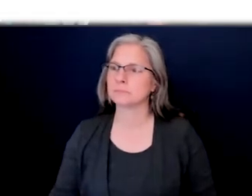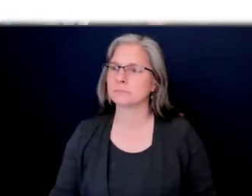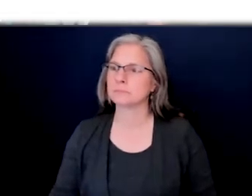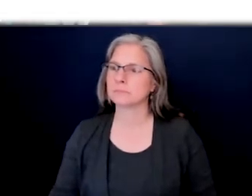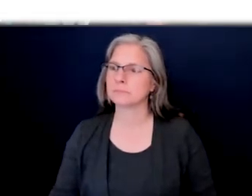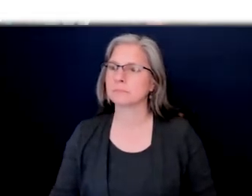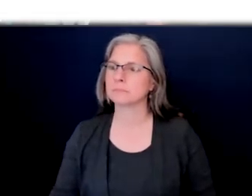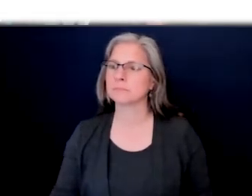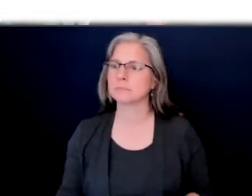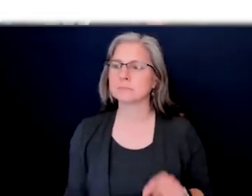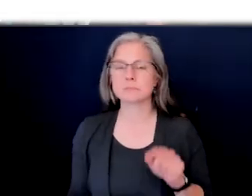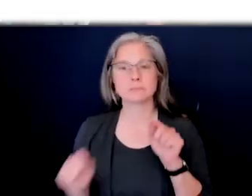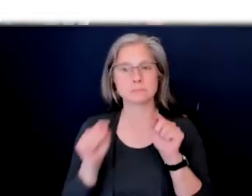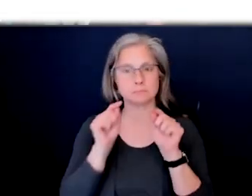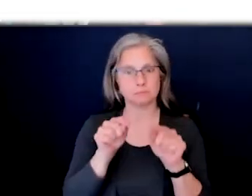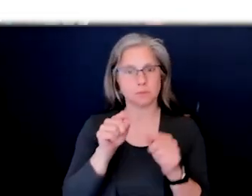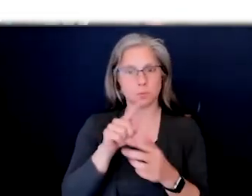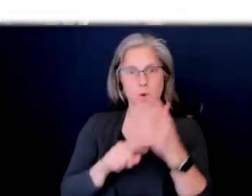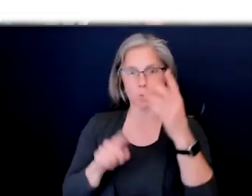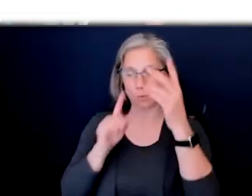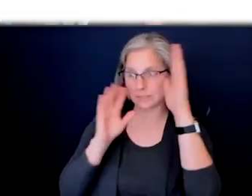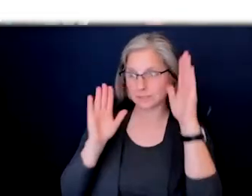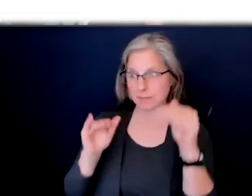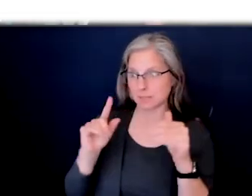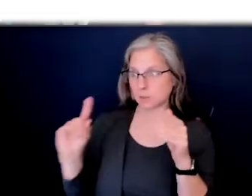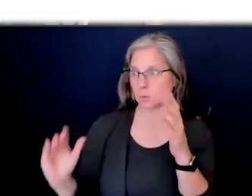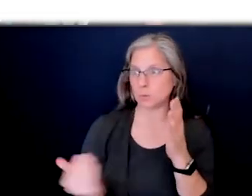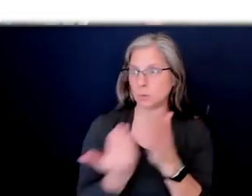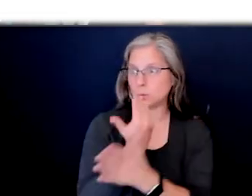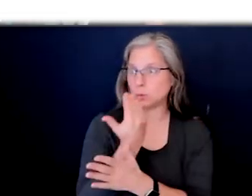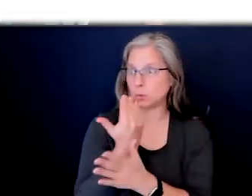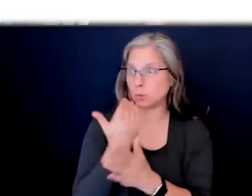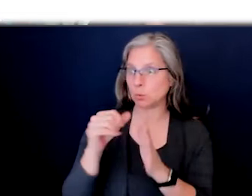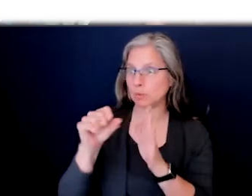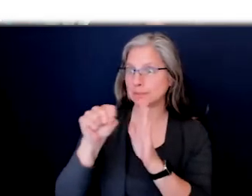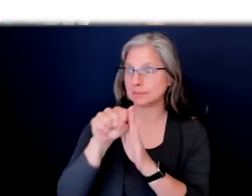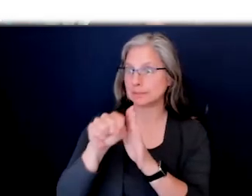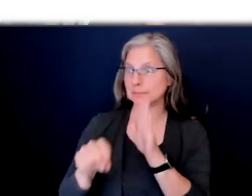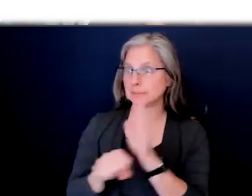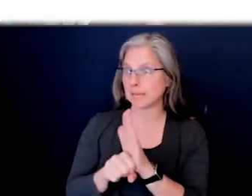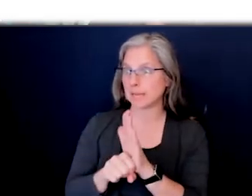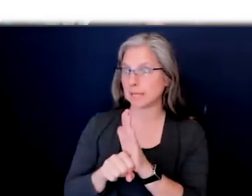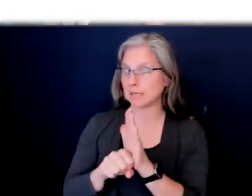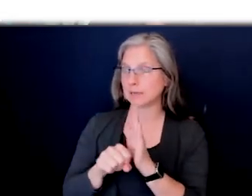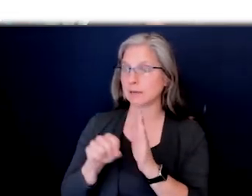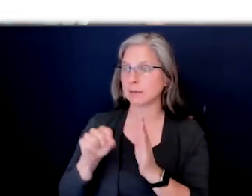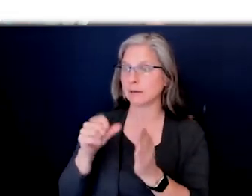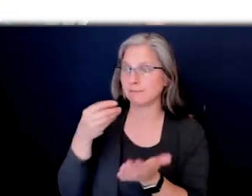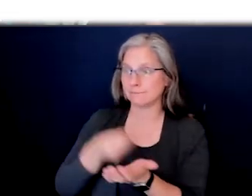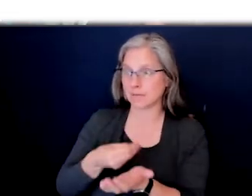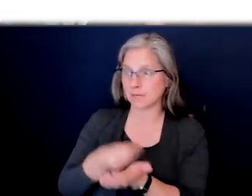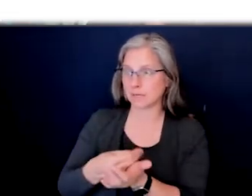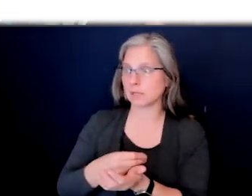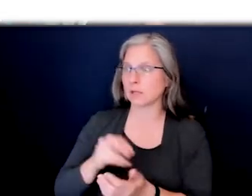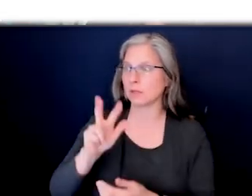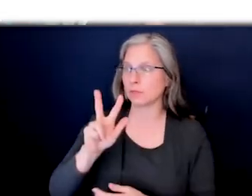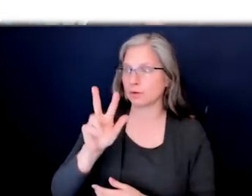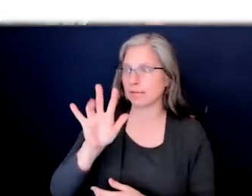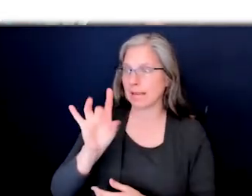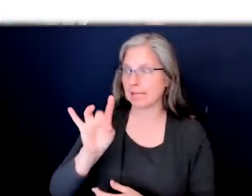So this is what we're expected in the new state funding. You can see that $38